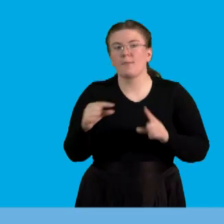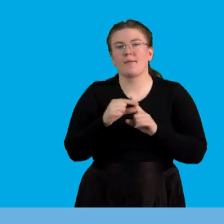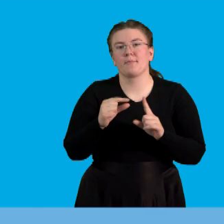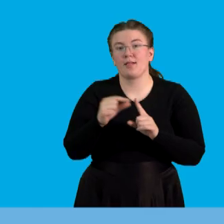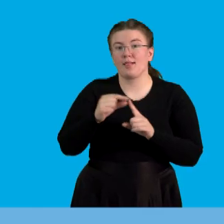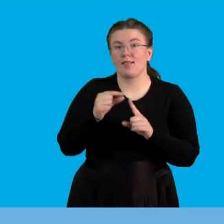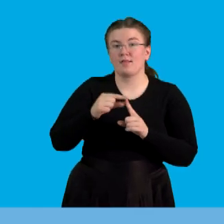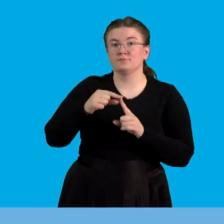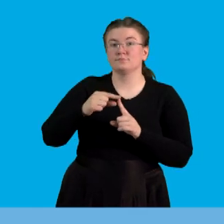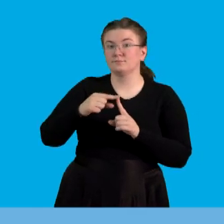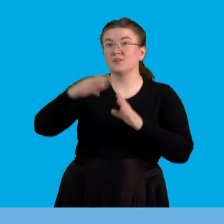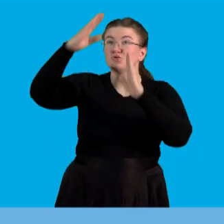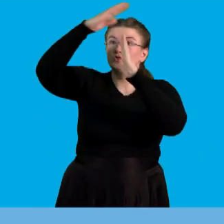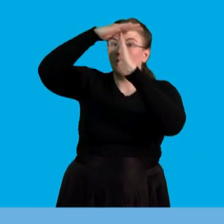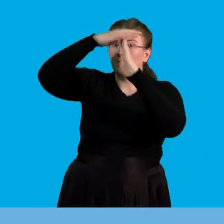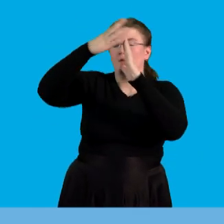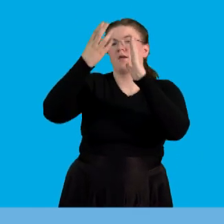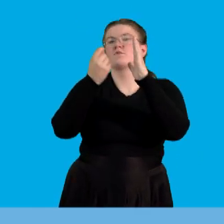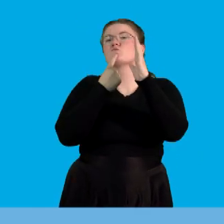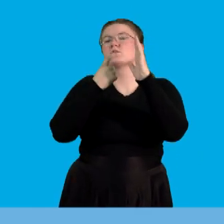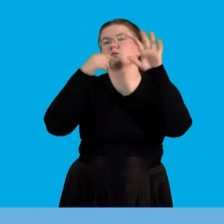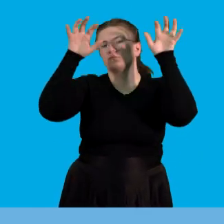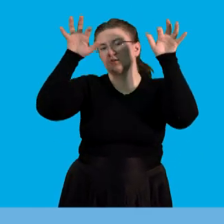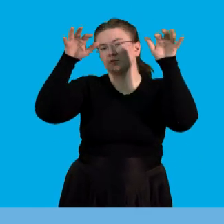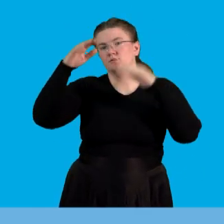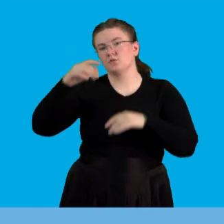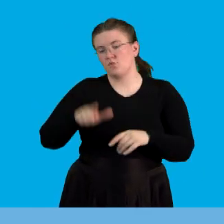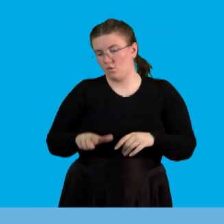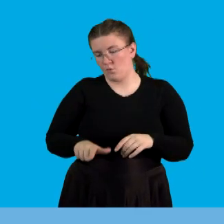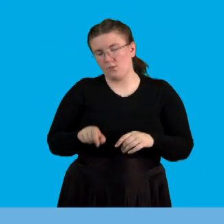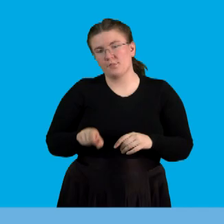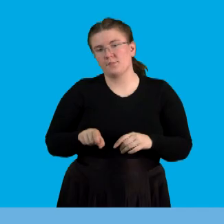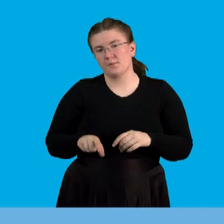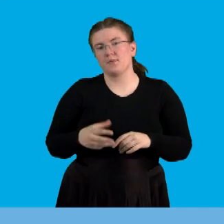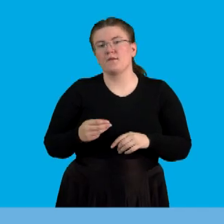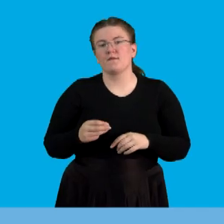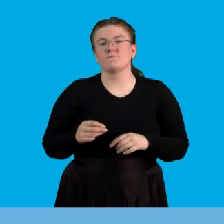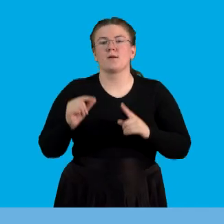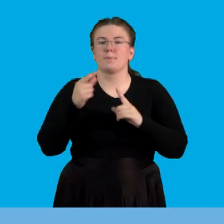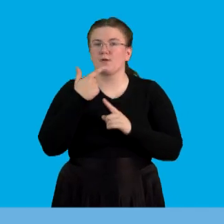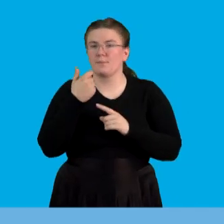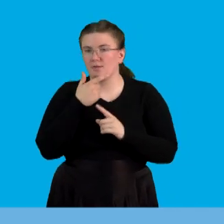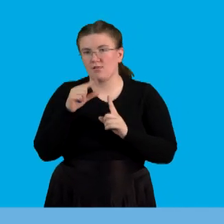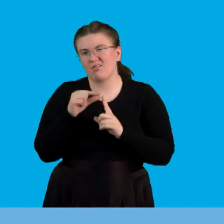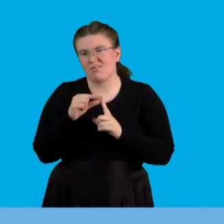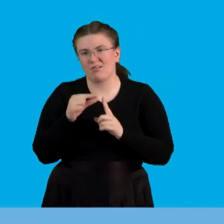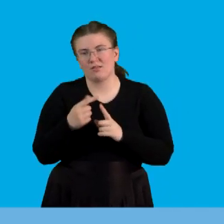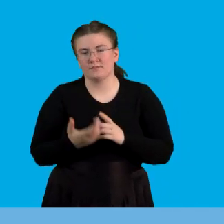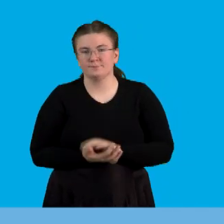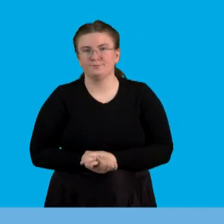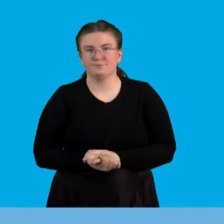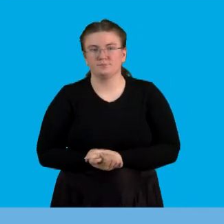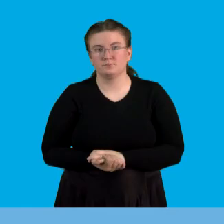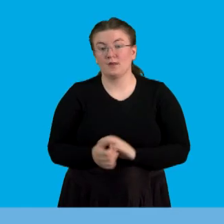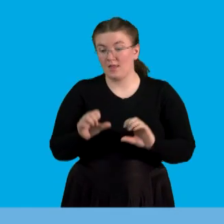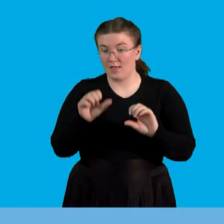at the highest point will reflect the red, and the raindrop at the lowest point is going to be reflecting the violet. And